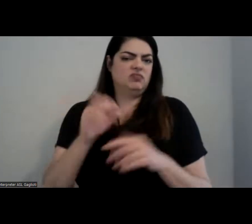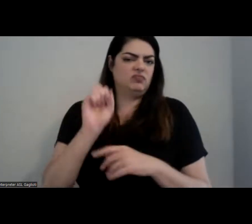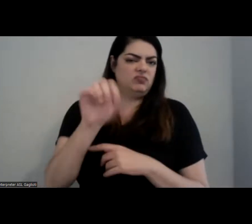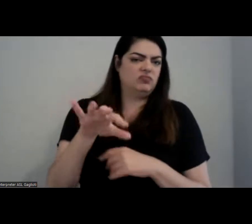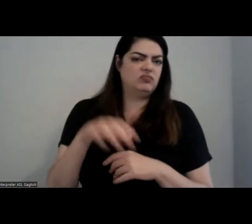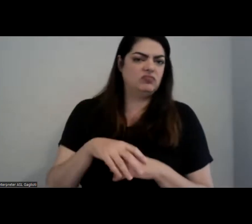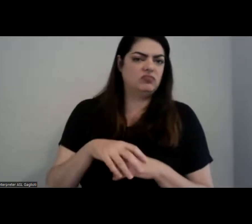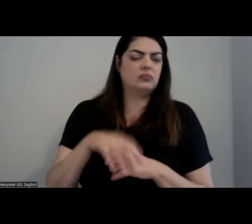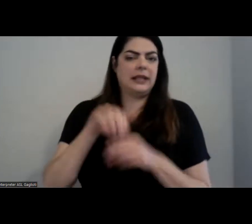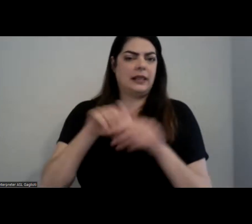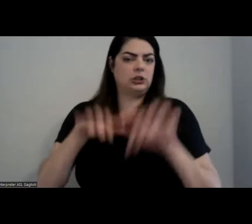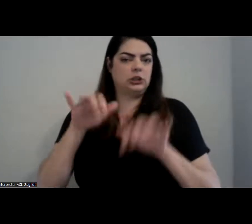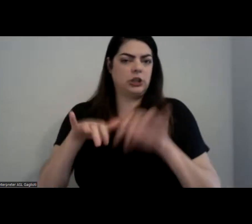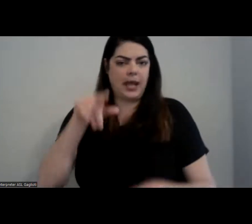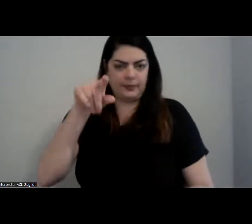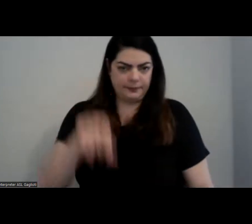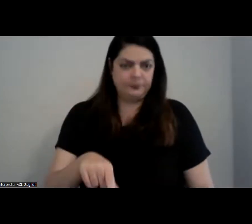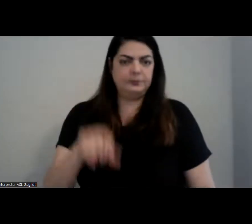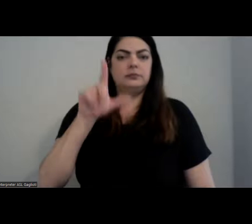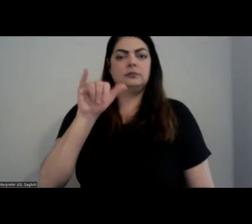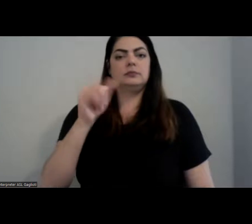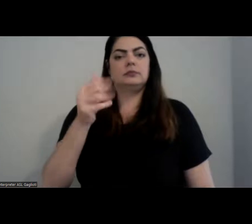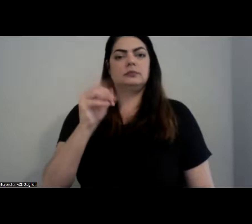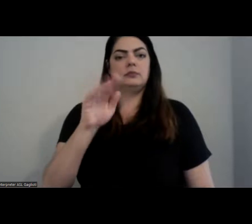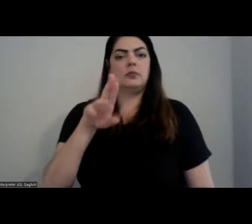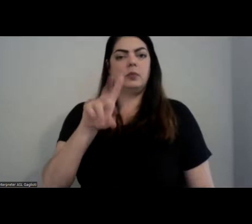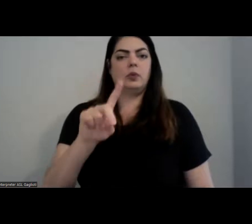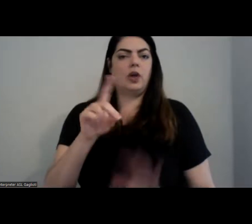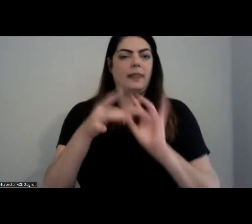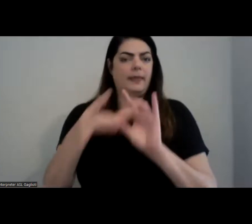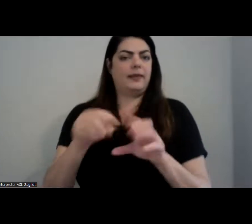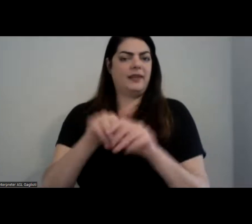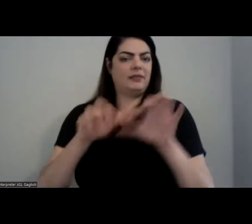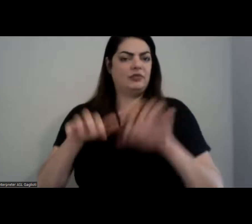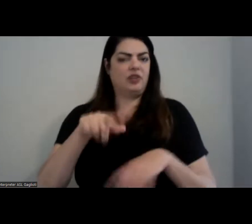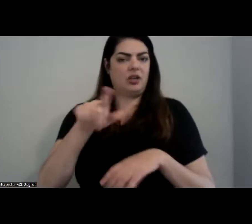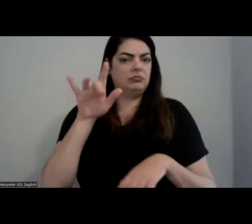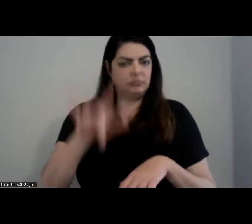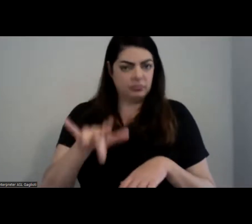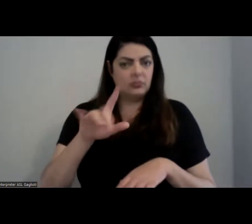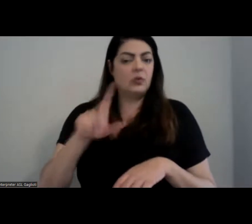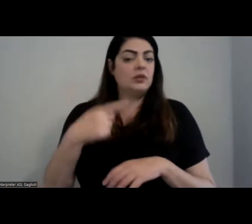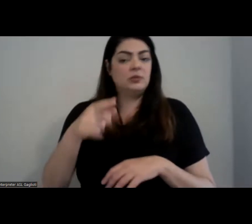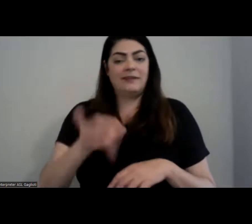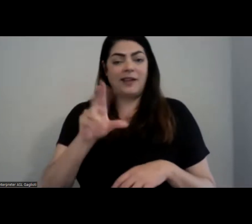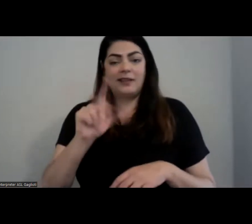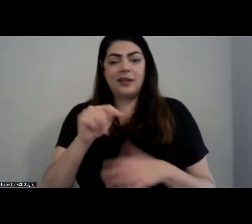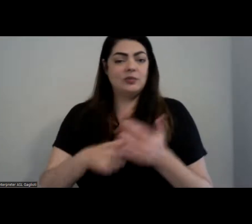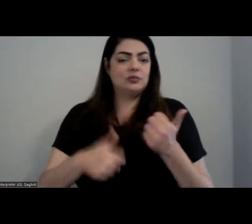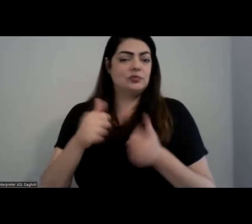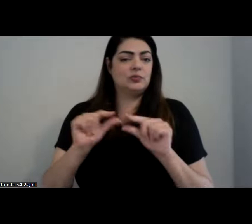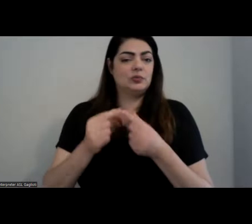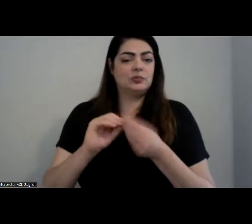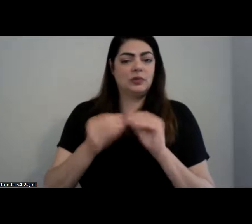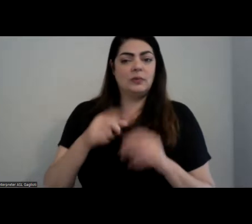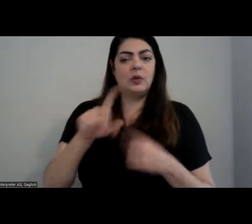that is there. So you can click on that and you can start adding once you find out which group number you are. So when you're